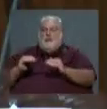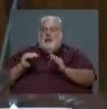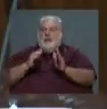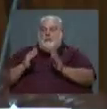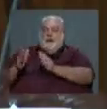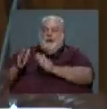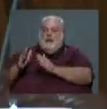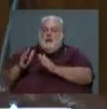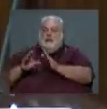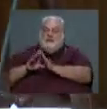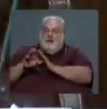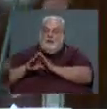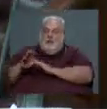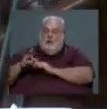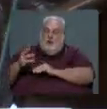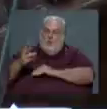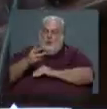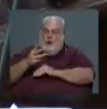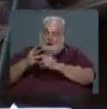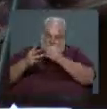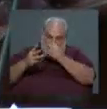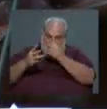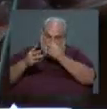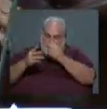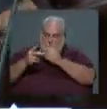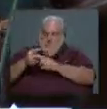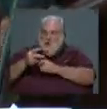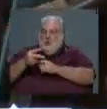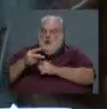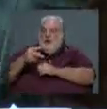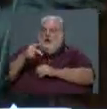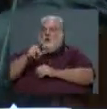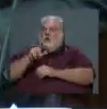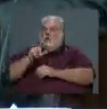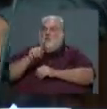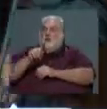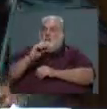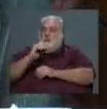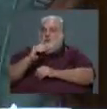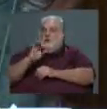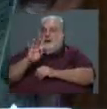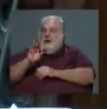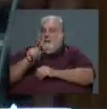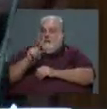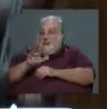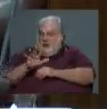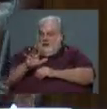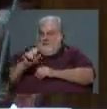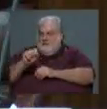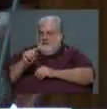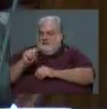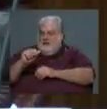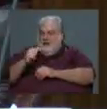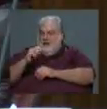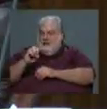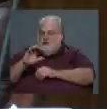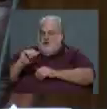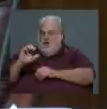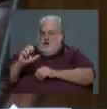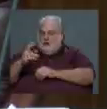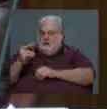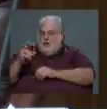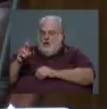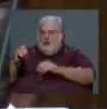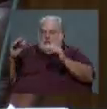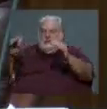titled Stagecoach West 2 Long Form PCD, located at 10,915 Stagecoach Road, and an ordinance to approve a plan